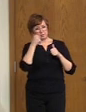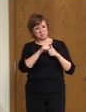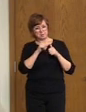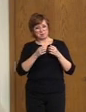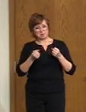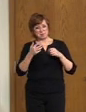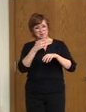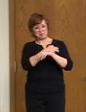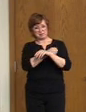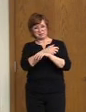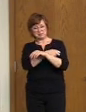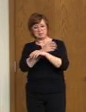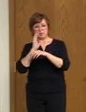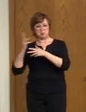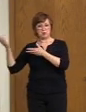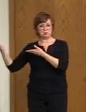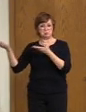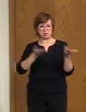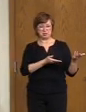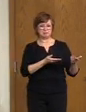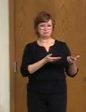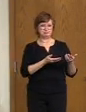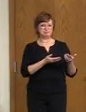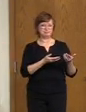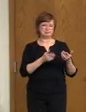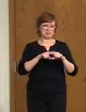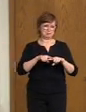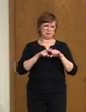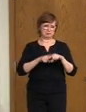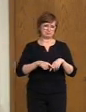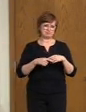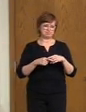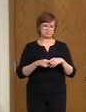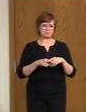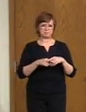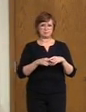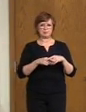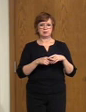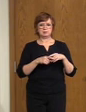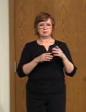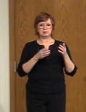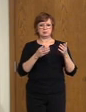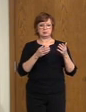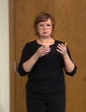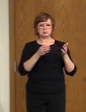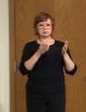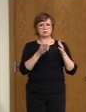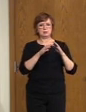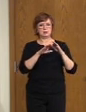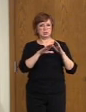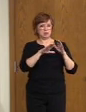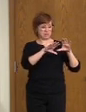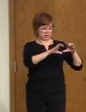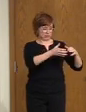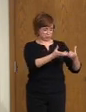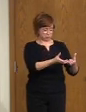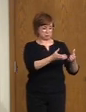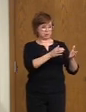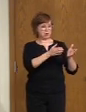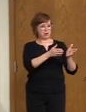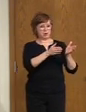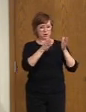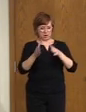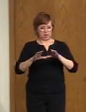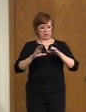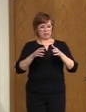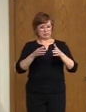availability of vaccines, how quickly we might have to change to the next cohort, which is a good thing. But getting the information out in the